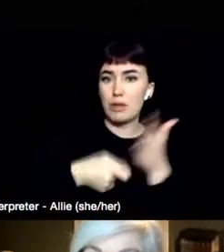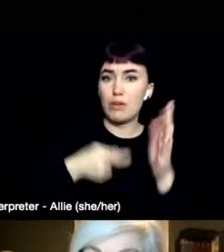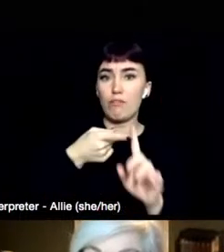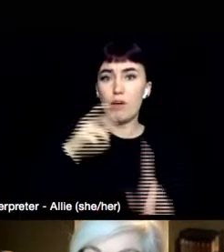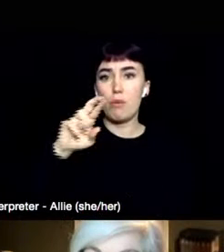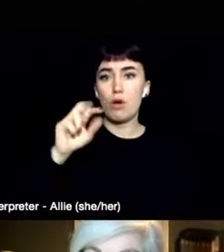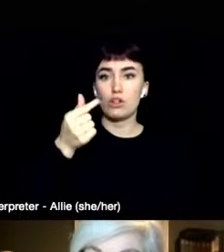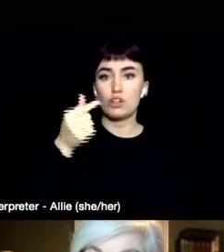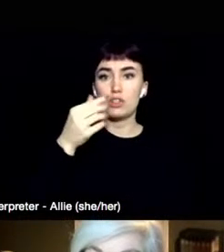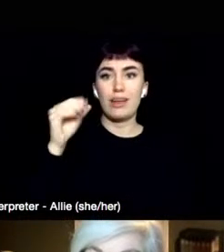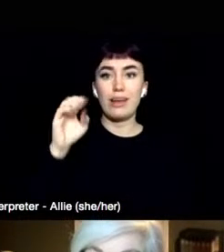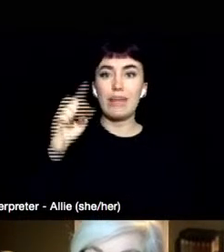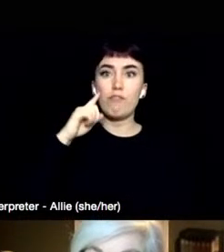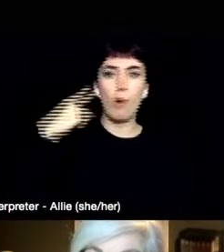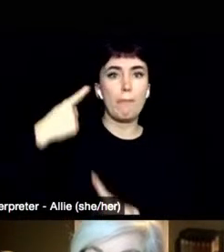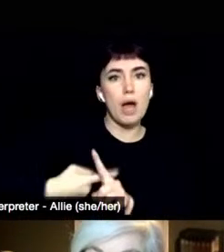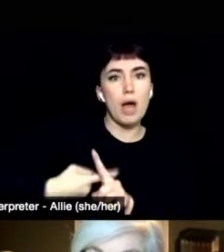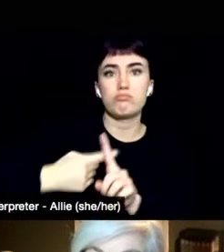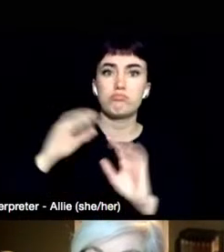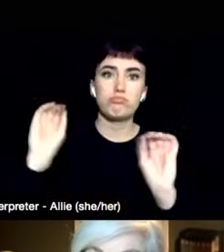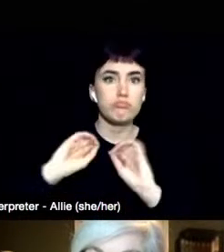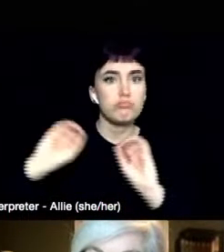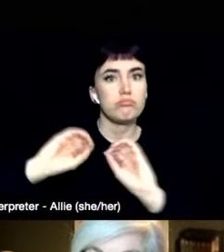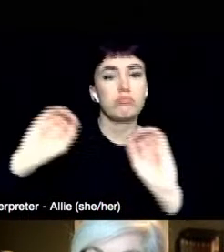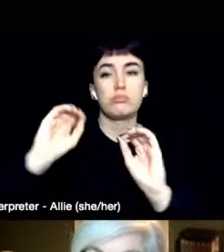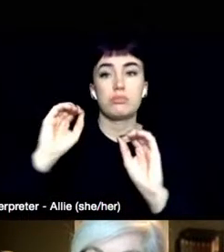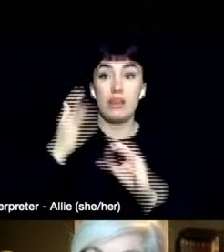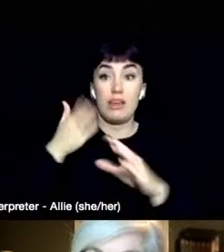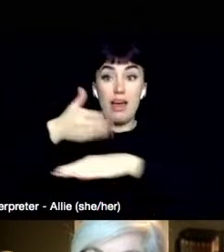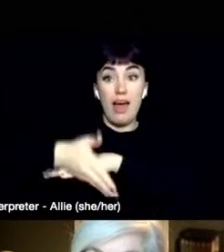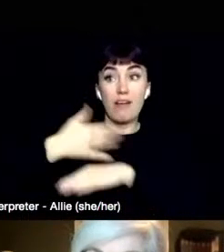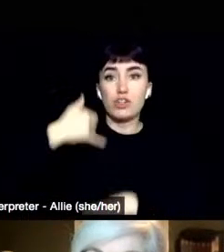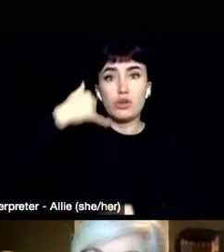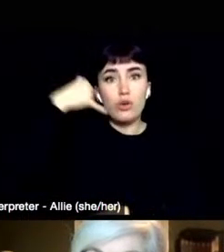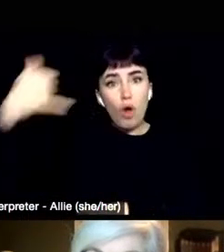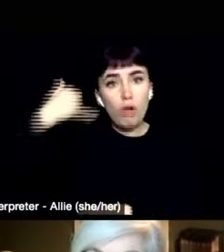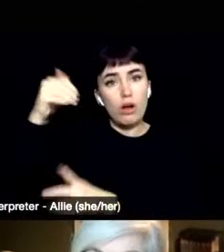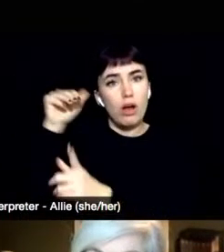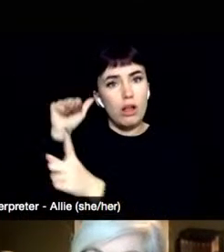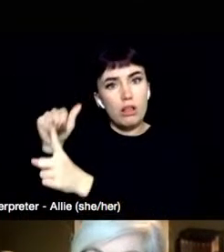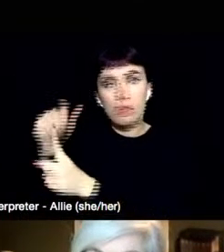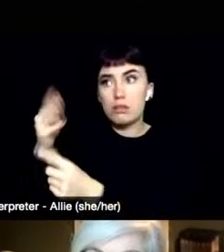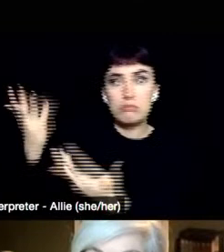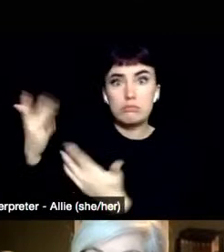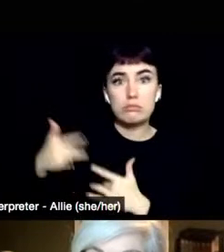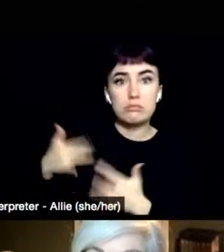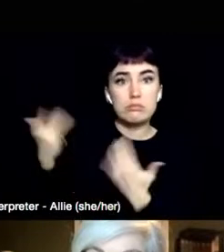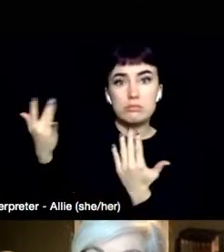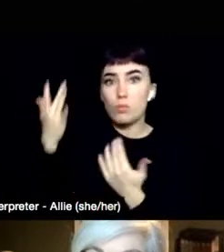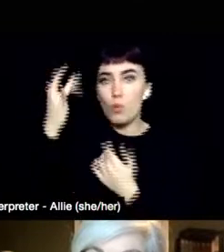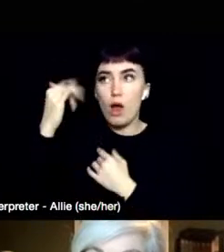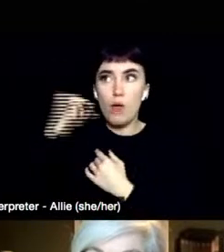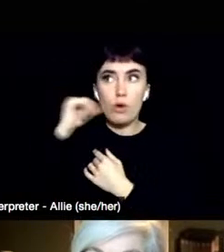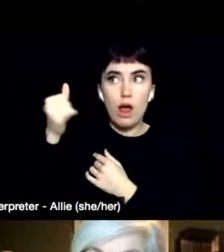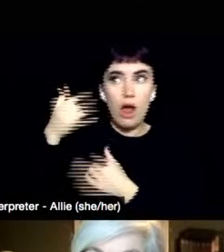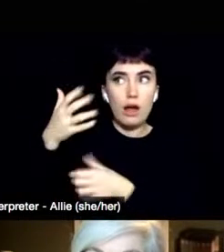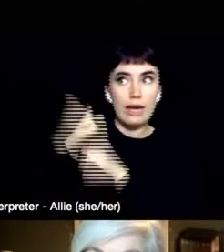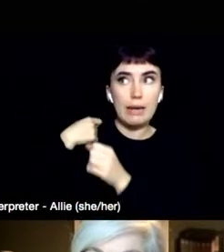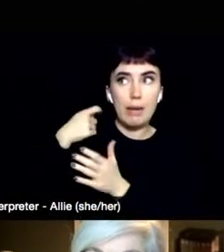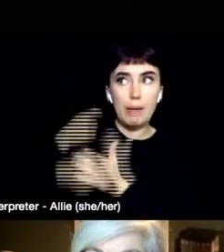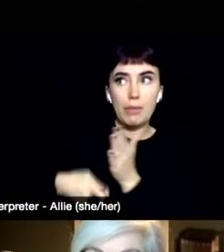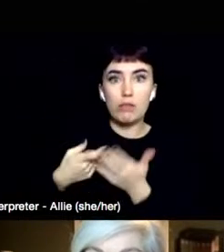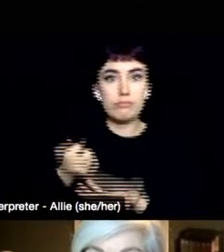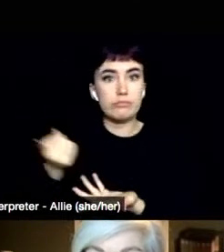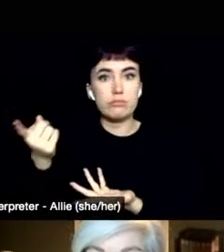RG&E at all for months on end, even after calling the company and asking why weren't they receiving bills,